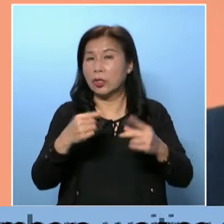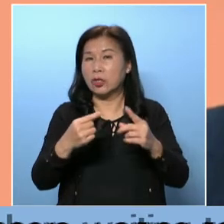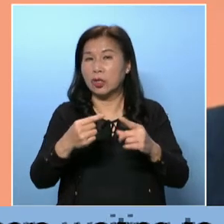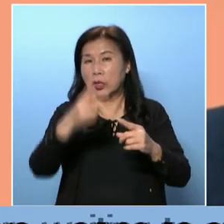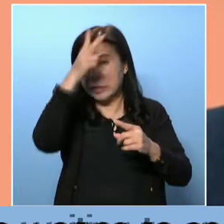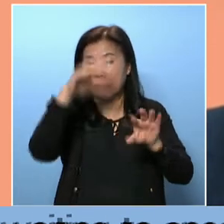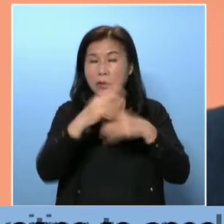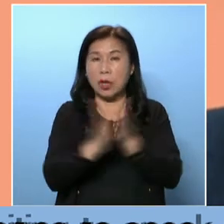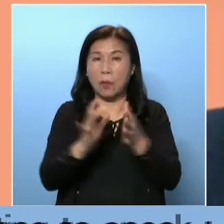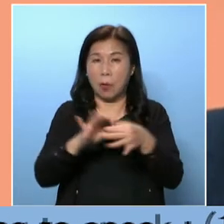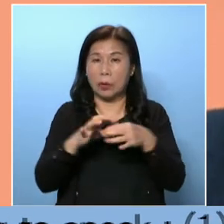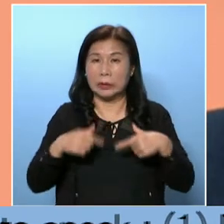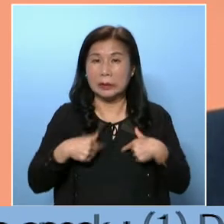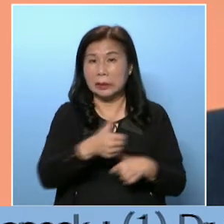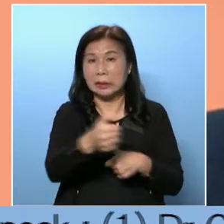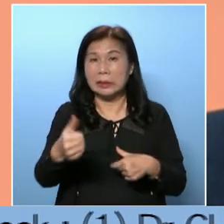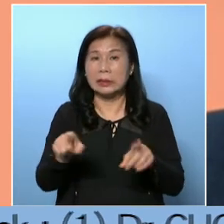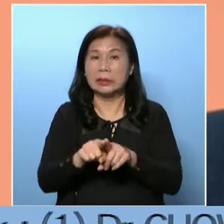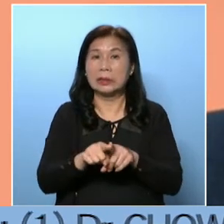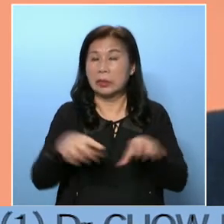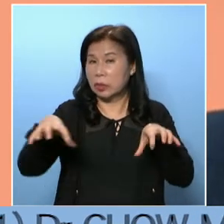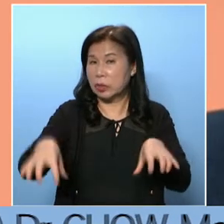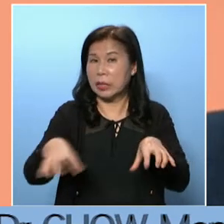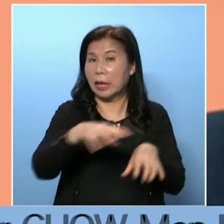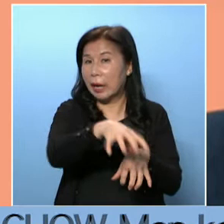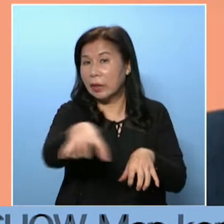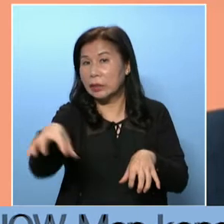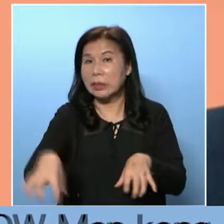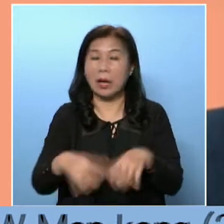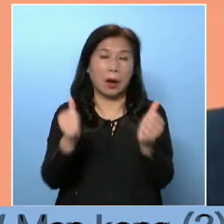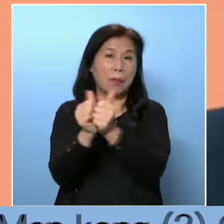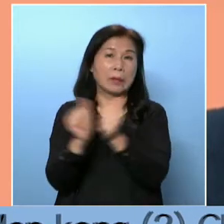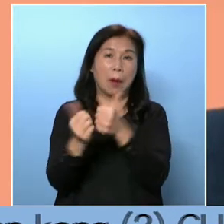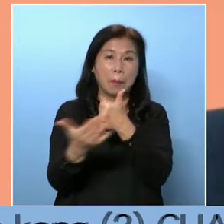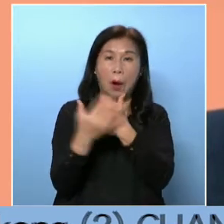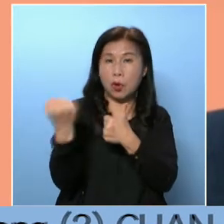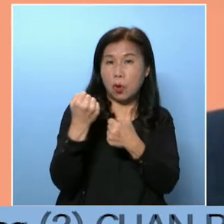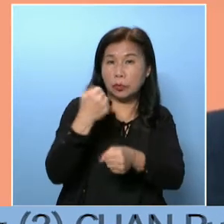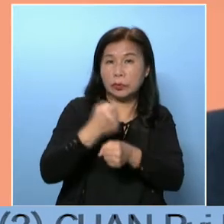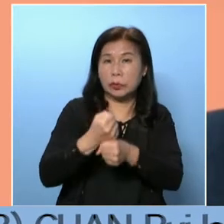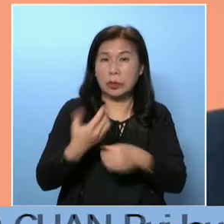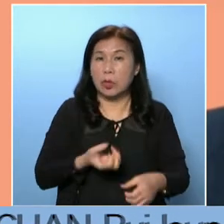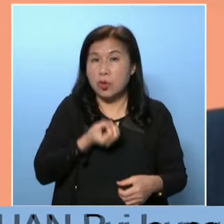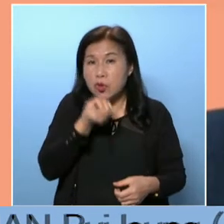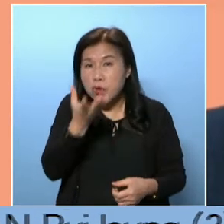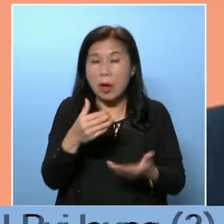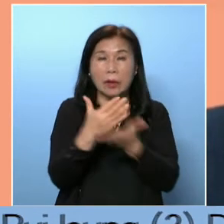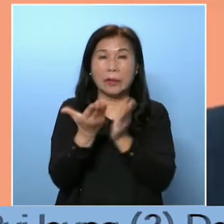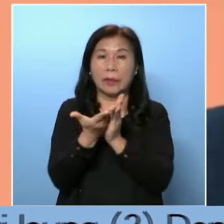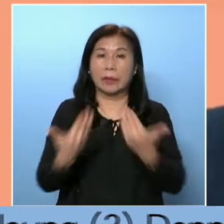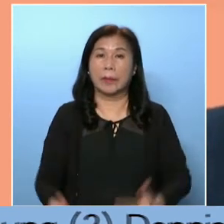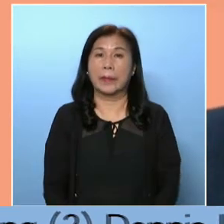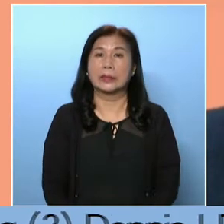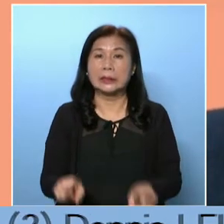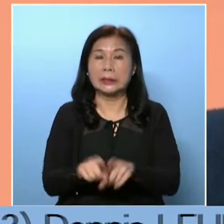It also caused the concerns of the President, President Xi Jinping. We are concerned about people